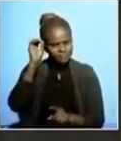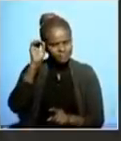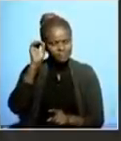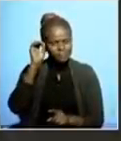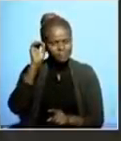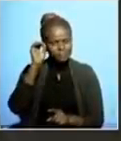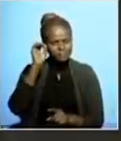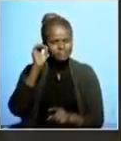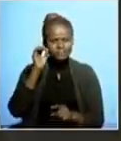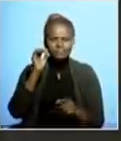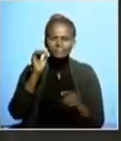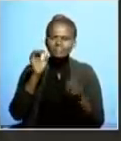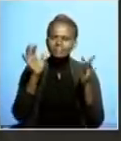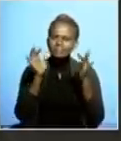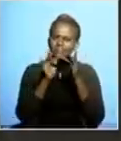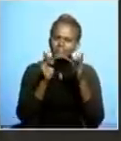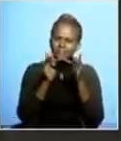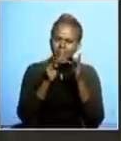social media,